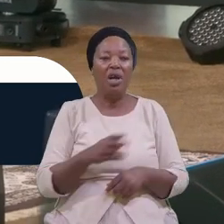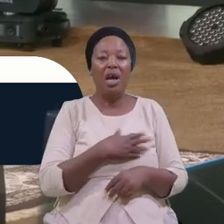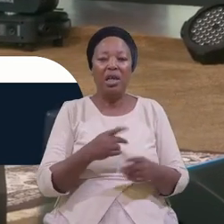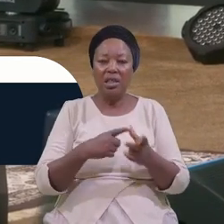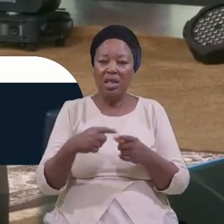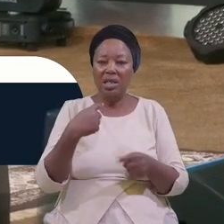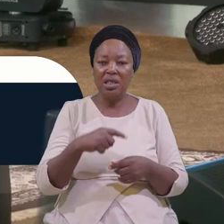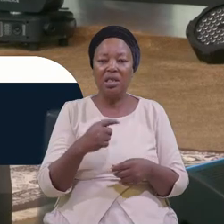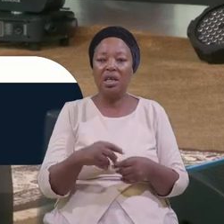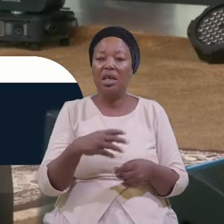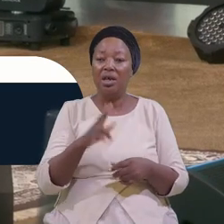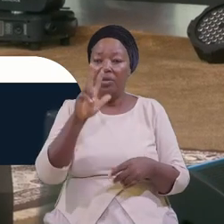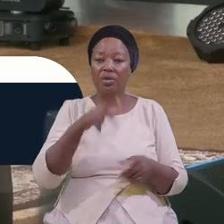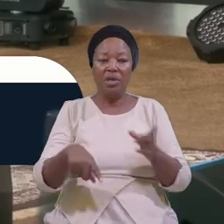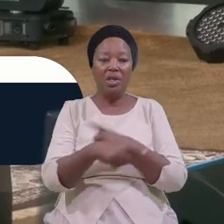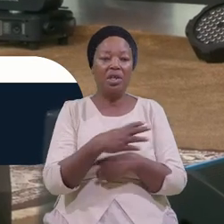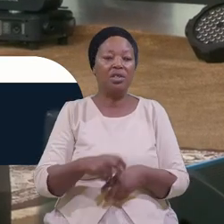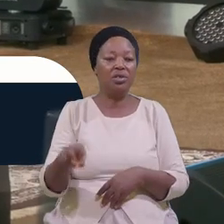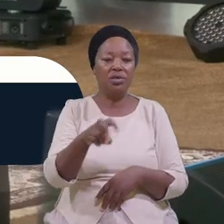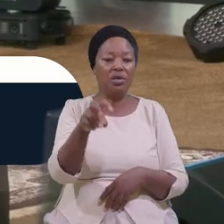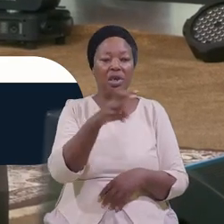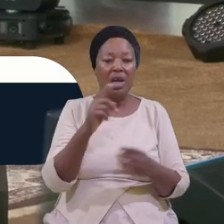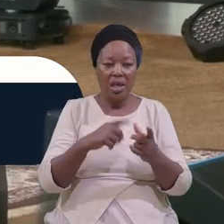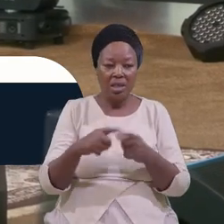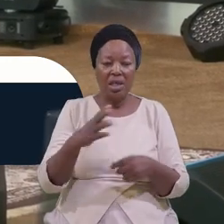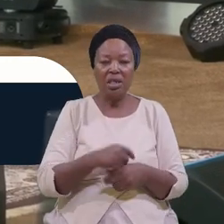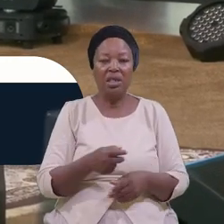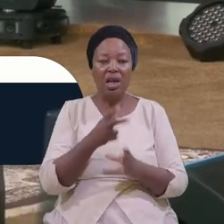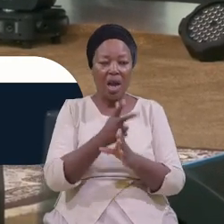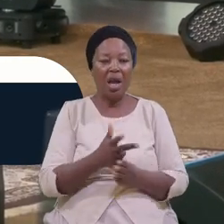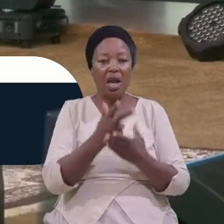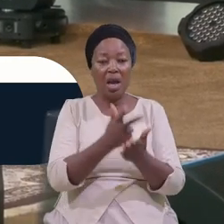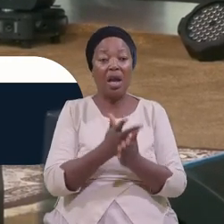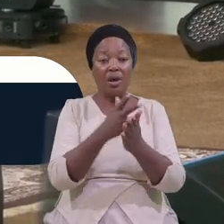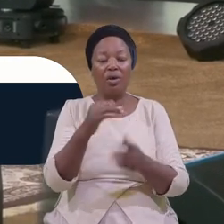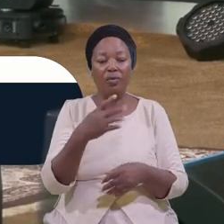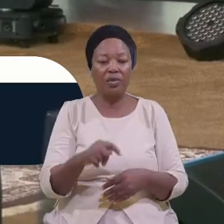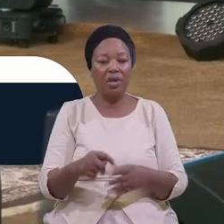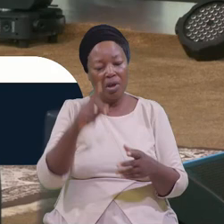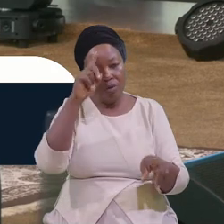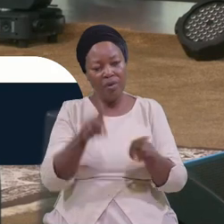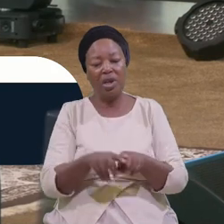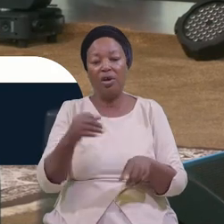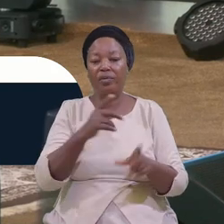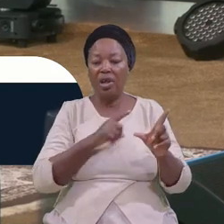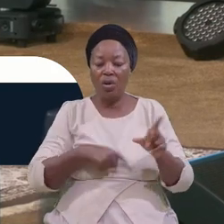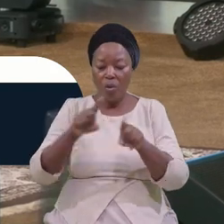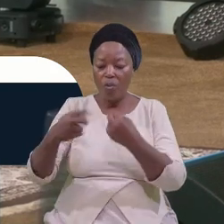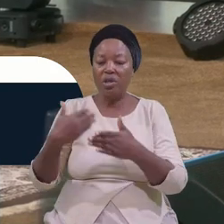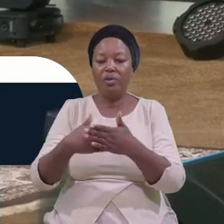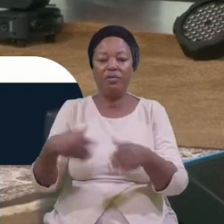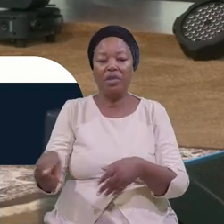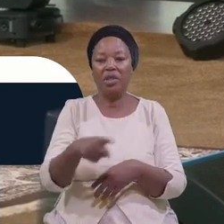says 3 days a journey. And the ark of the covenant of the Lord went before